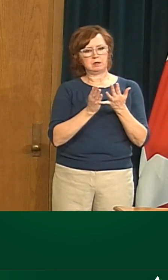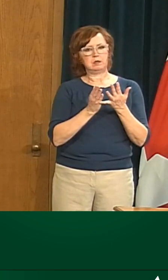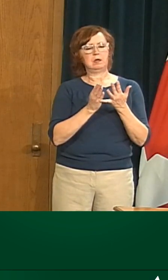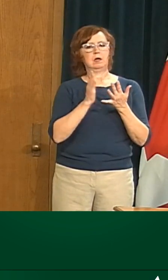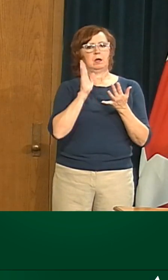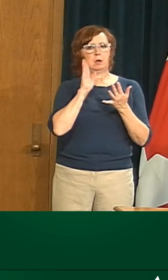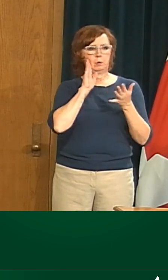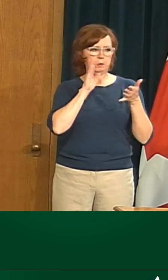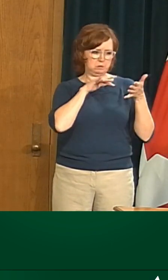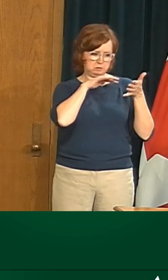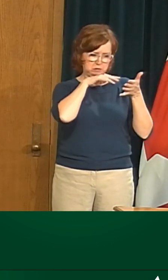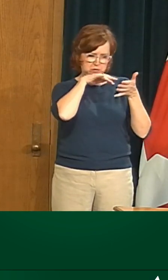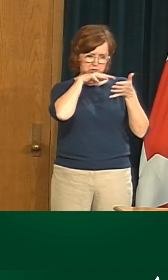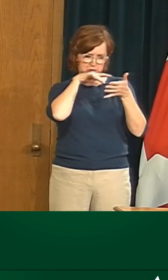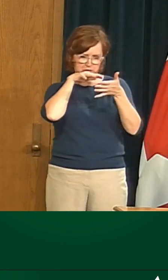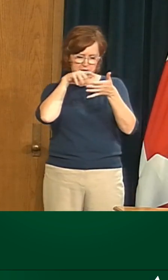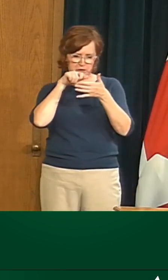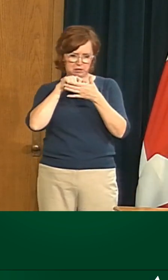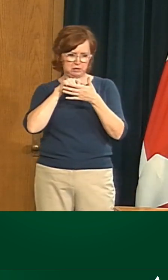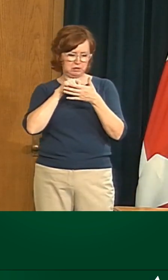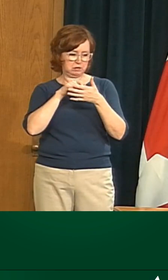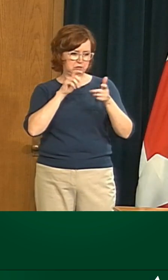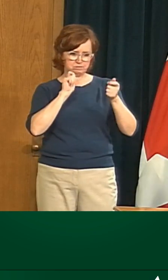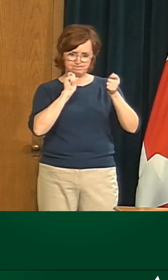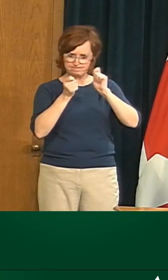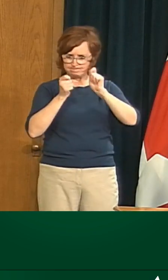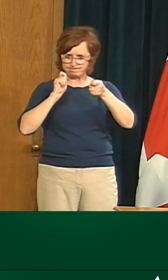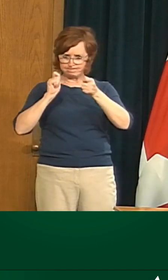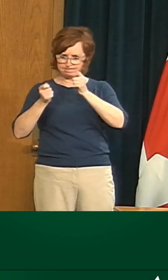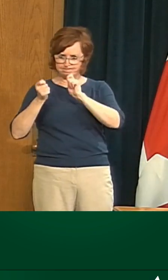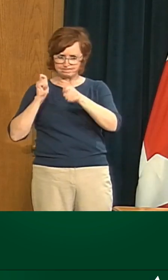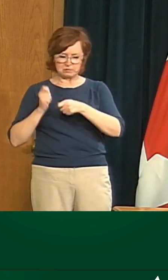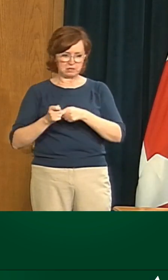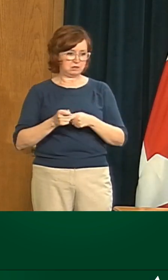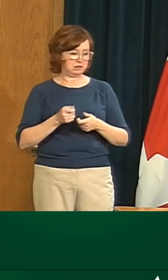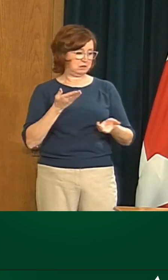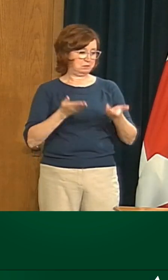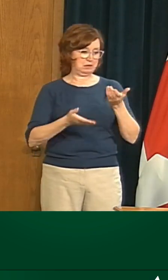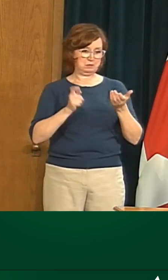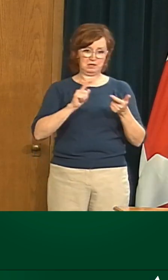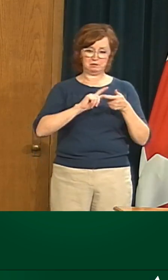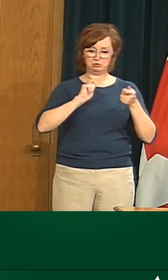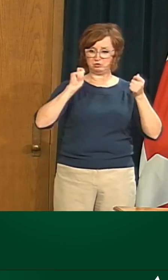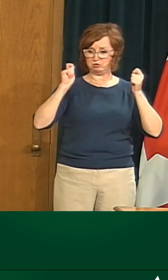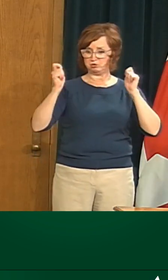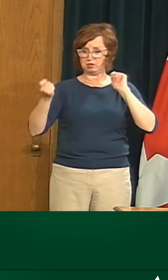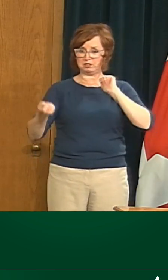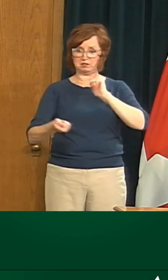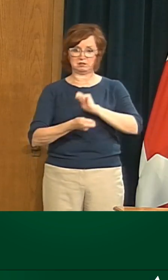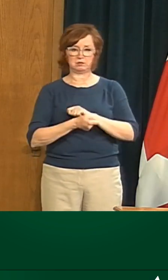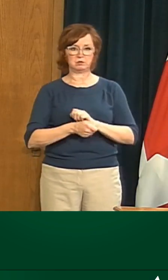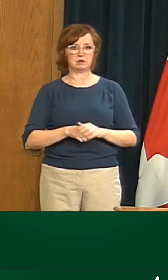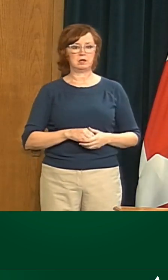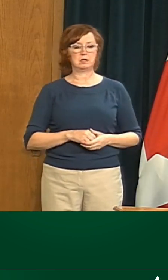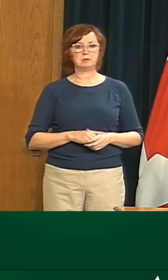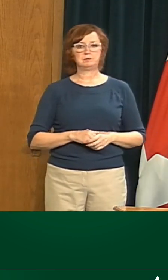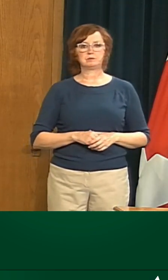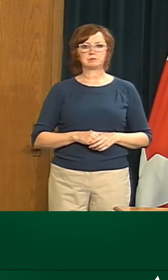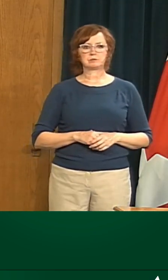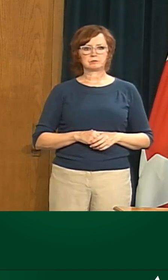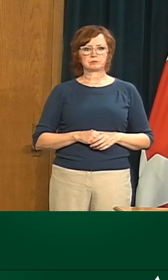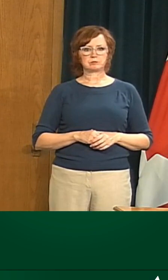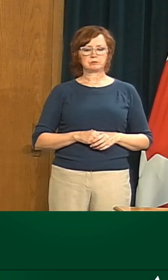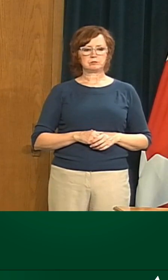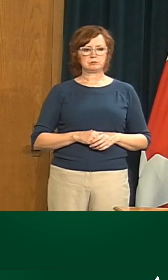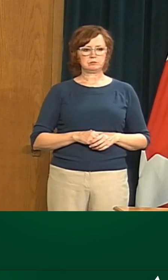progresses and readjust accordingly. And there may be situations where we may have to relook at specific